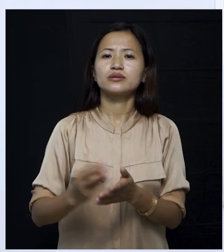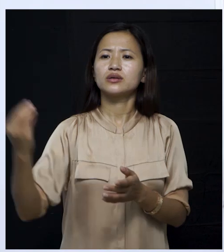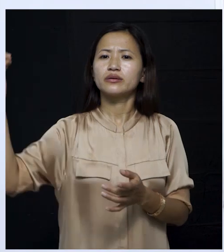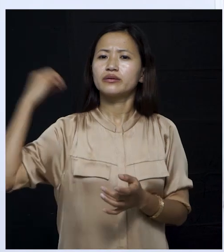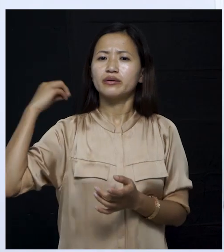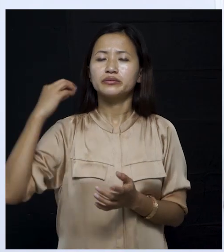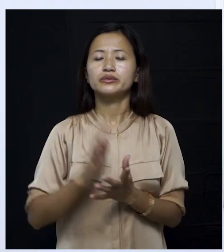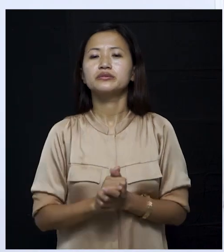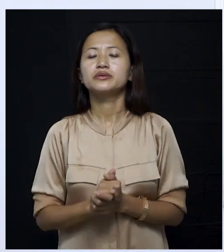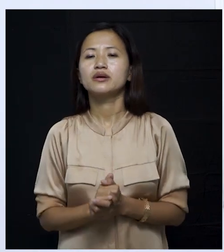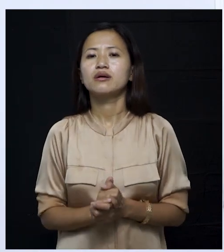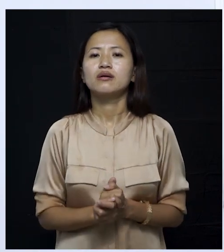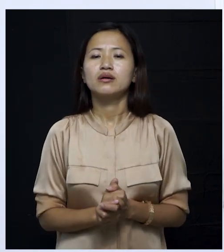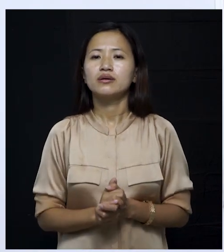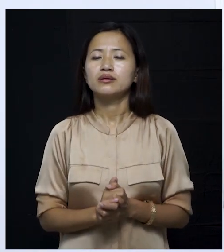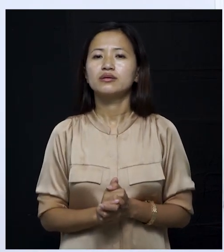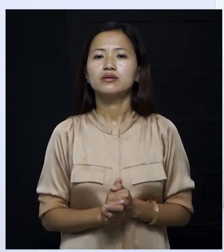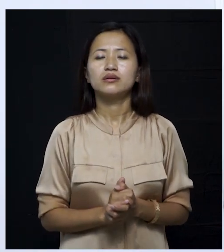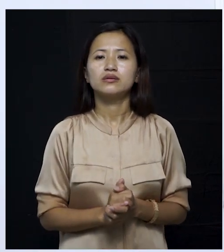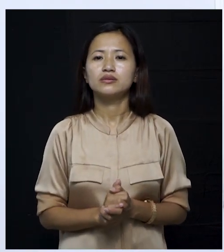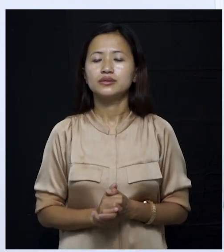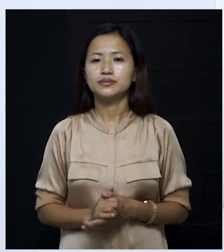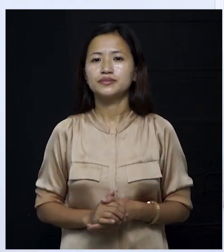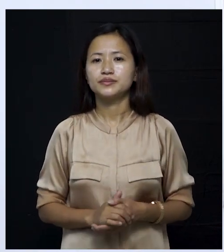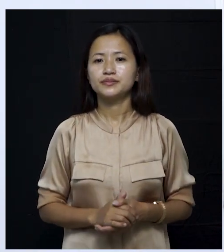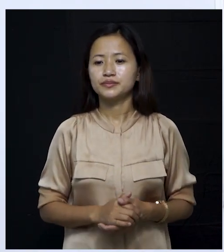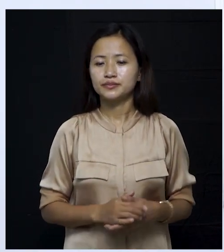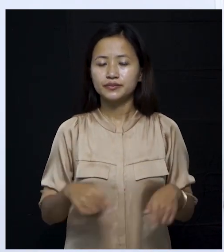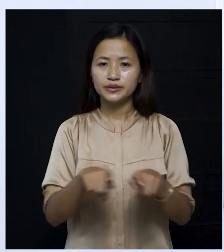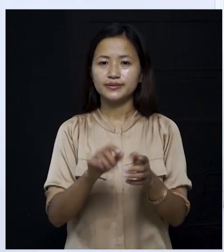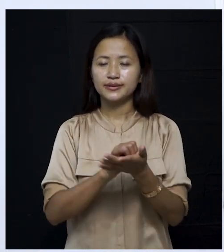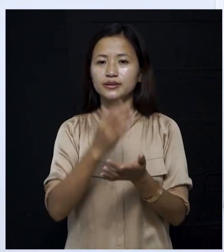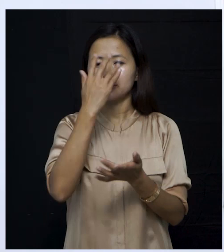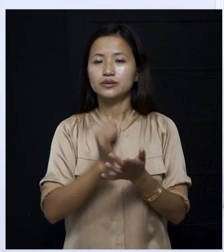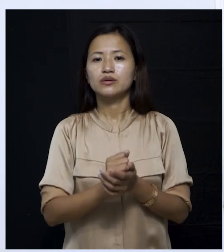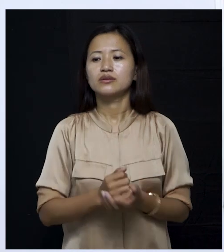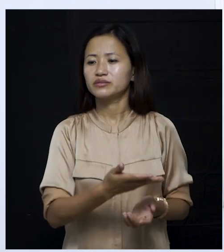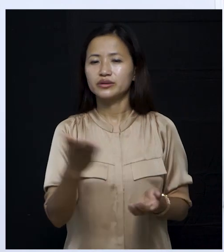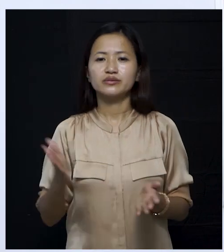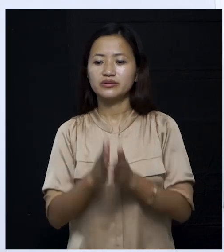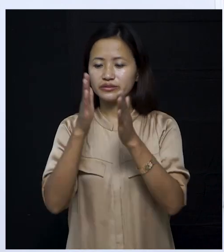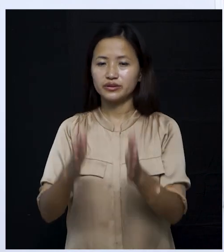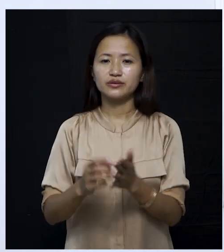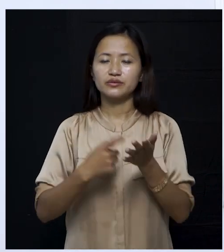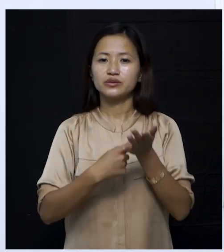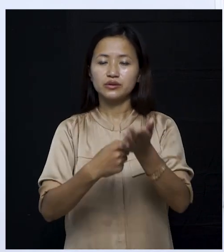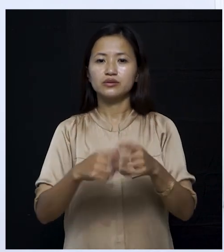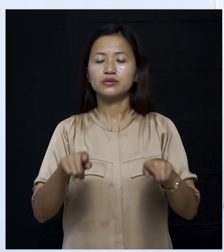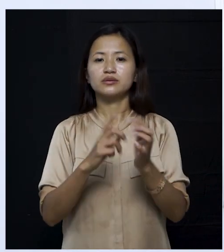not regulated nor controlled by any authority, and that is why there is no set of rules